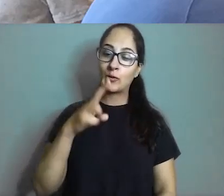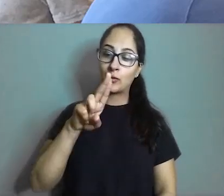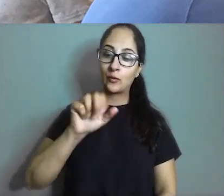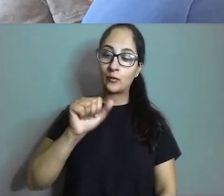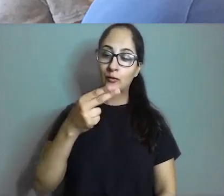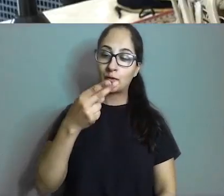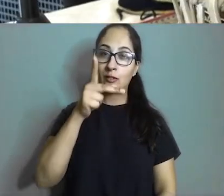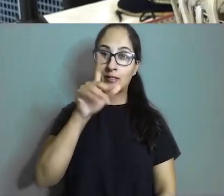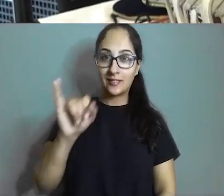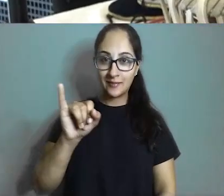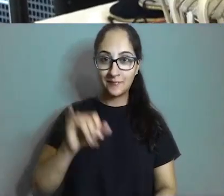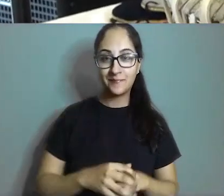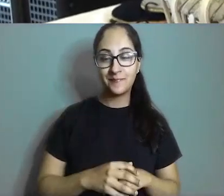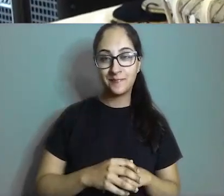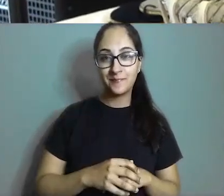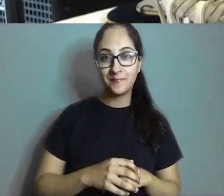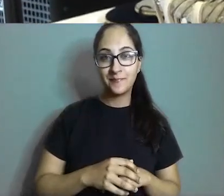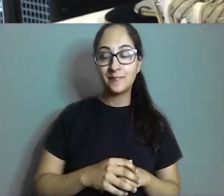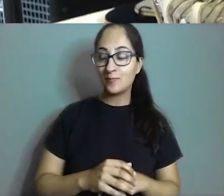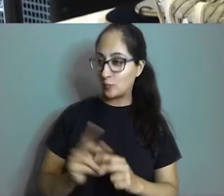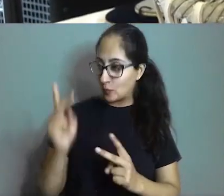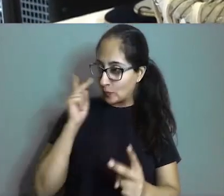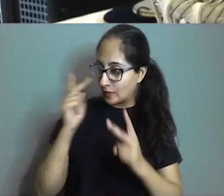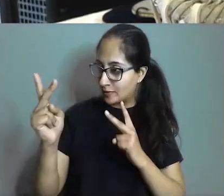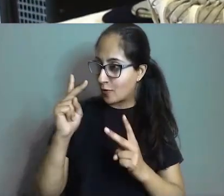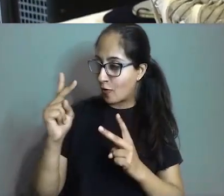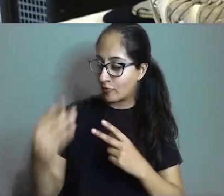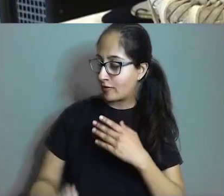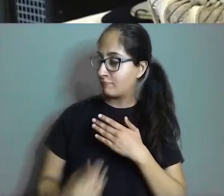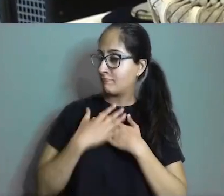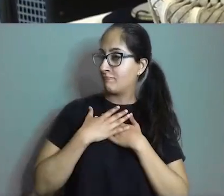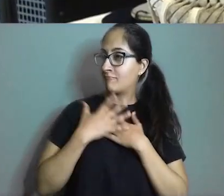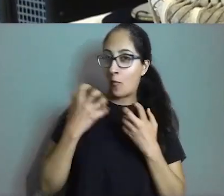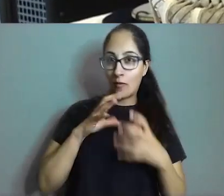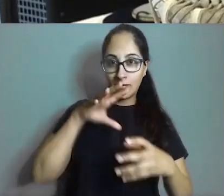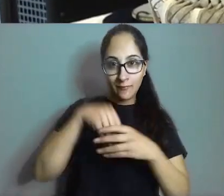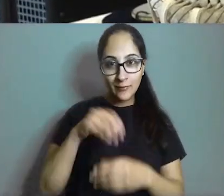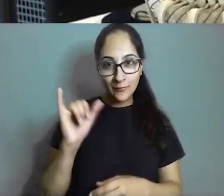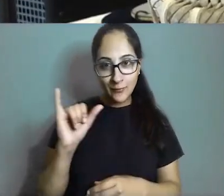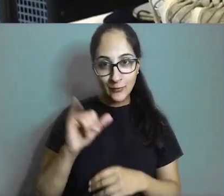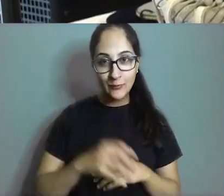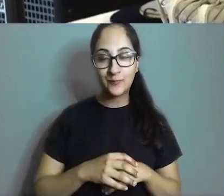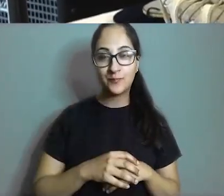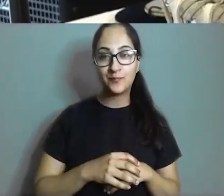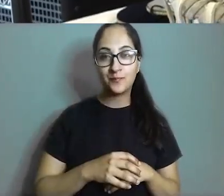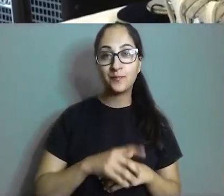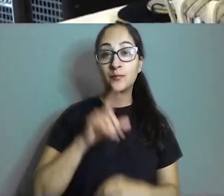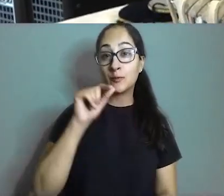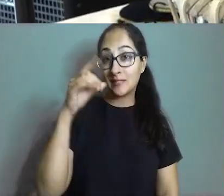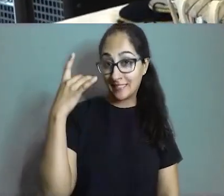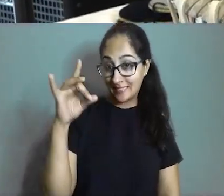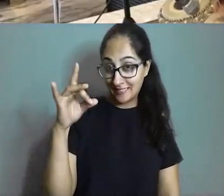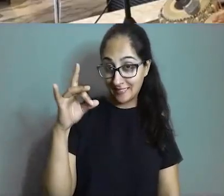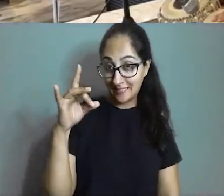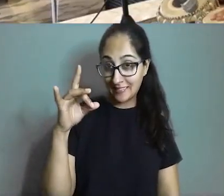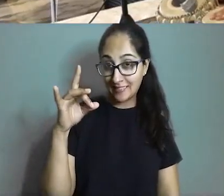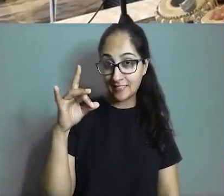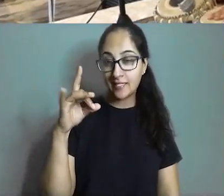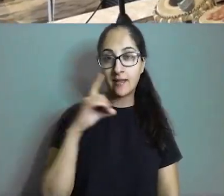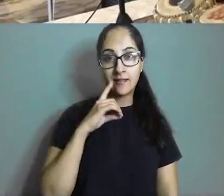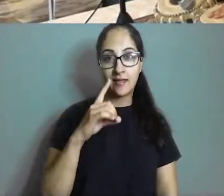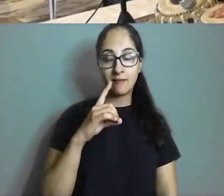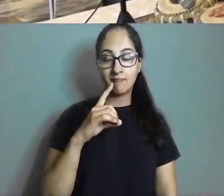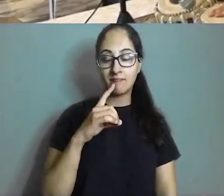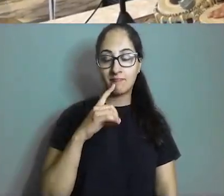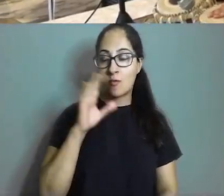when I knew I loved performing for others. On March 21st, 2018 was the biggest highlight of my tabla journey. I